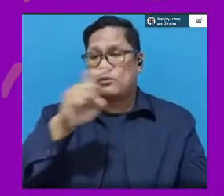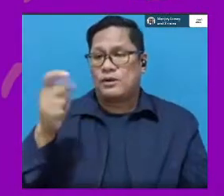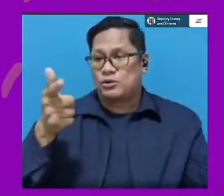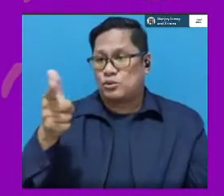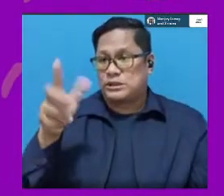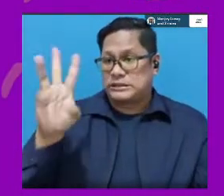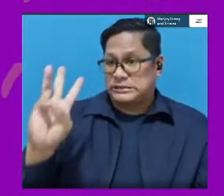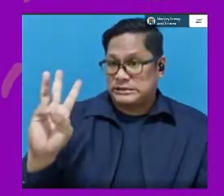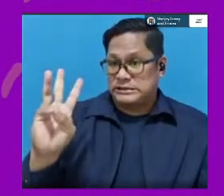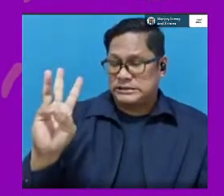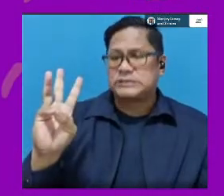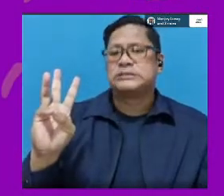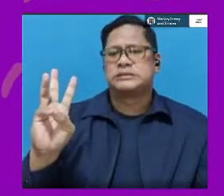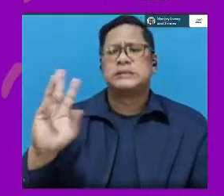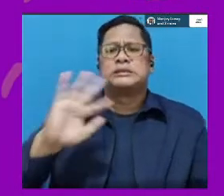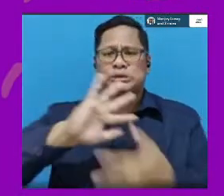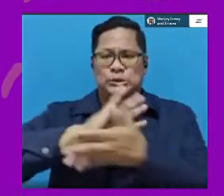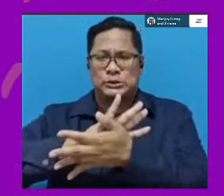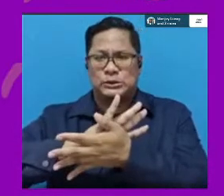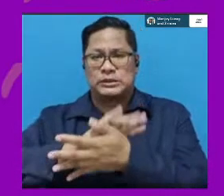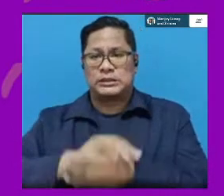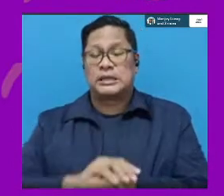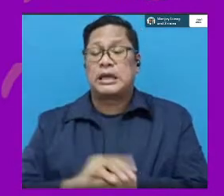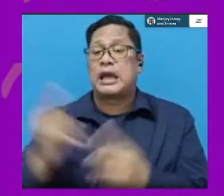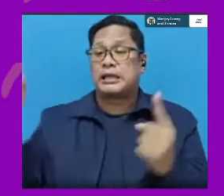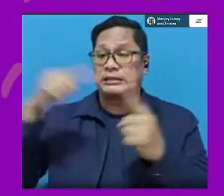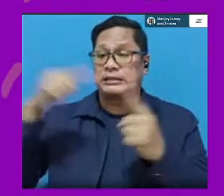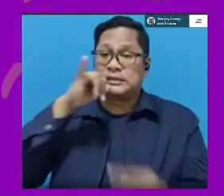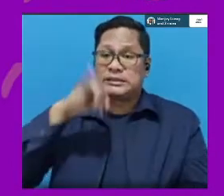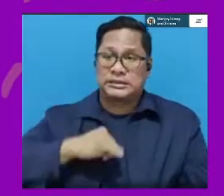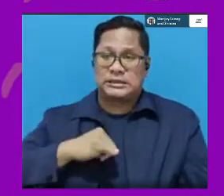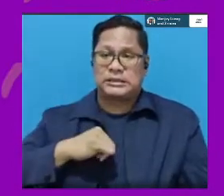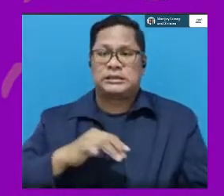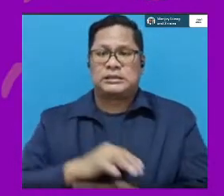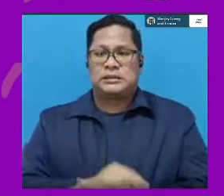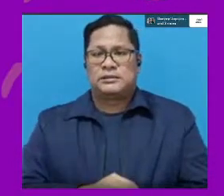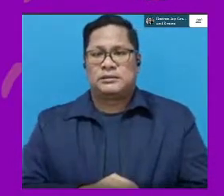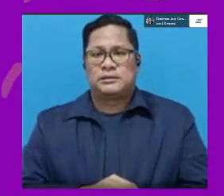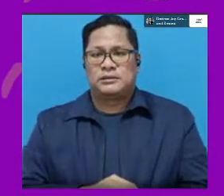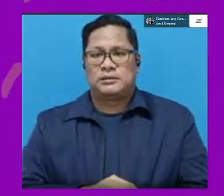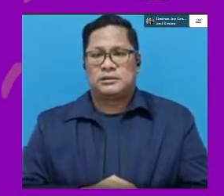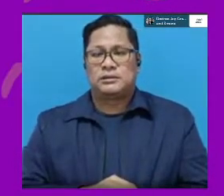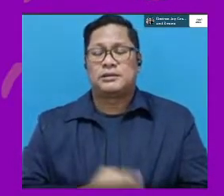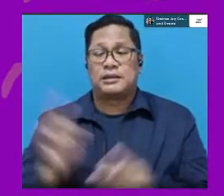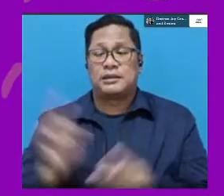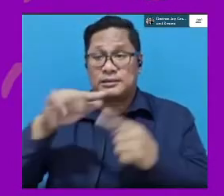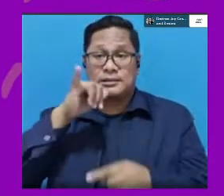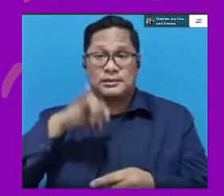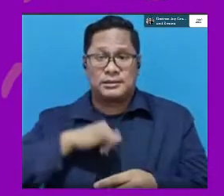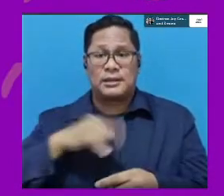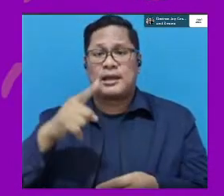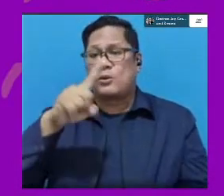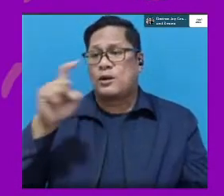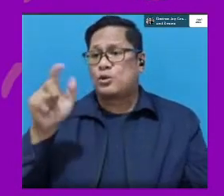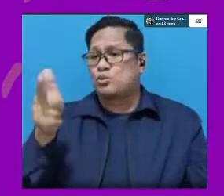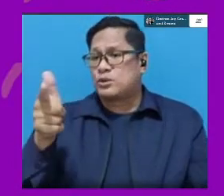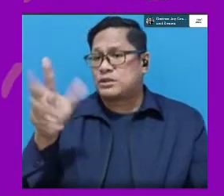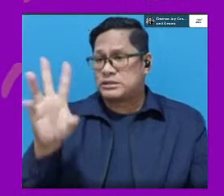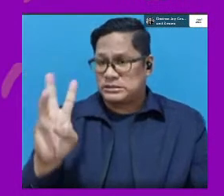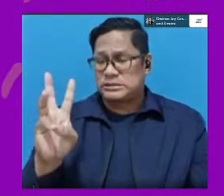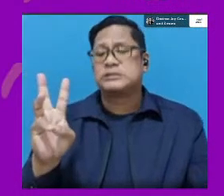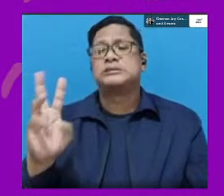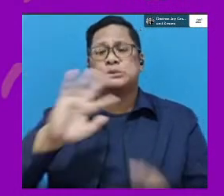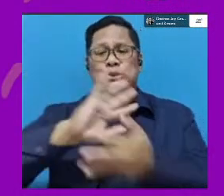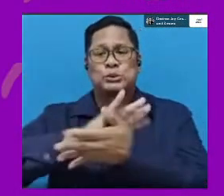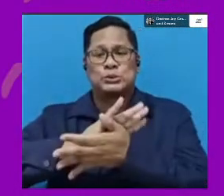126 confirmed cases up to yesterday. Up to yesterday, we have 126 confirmed